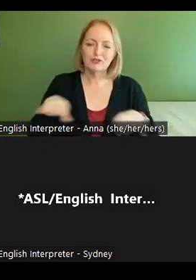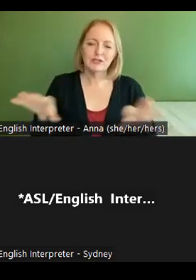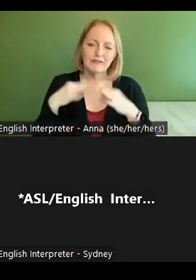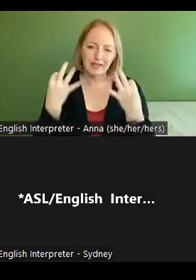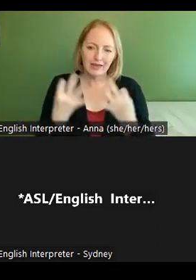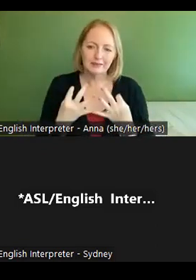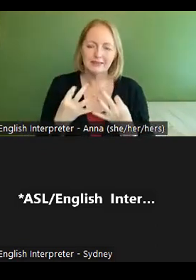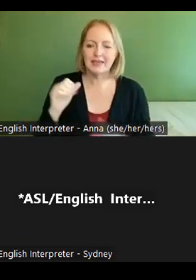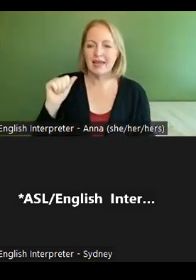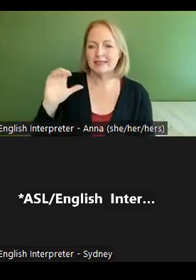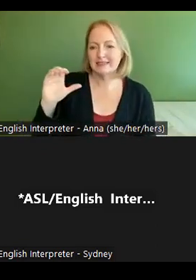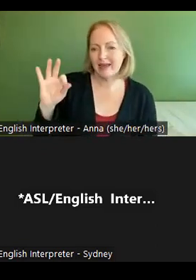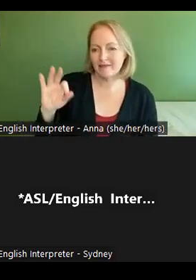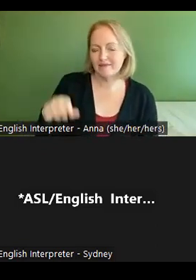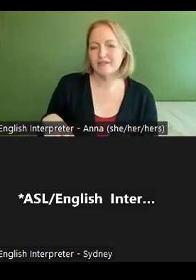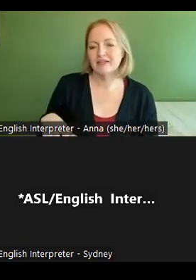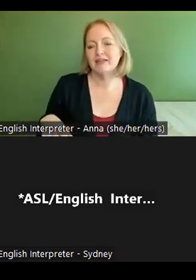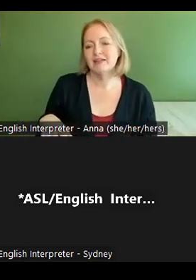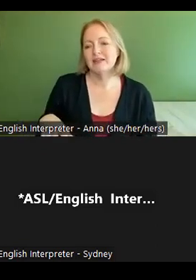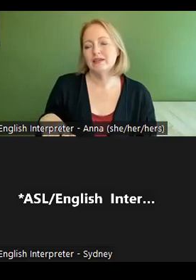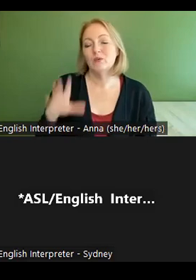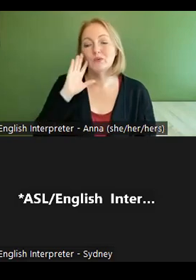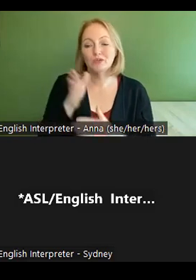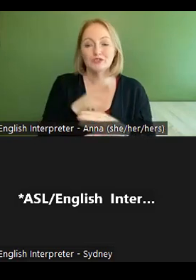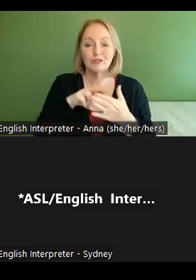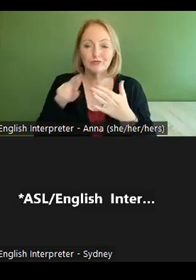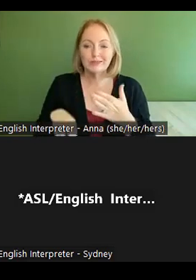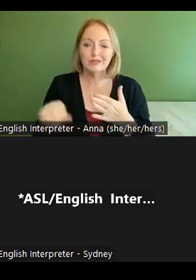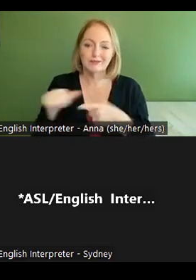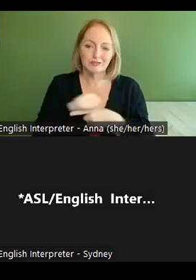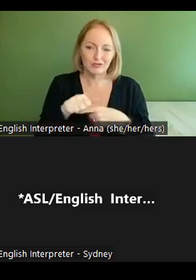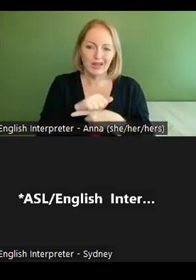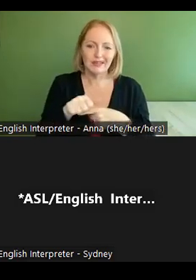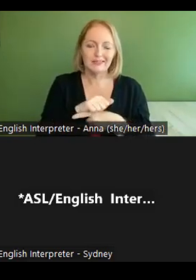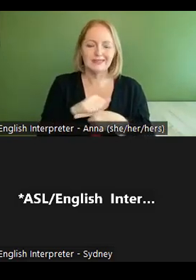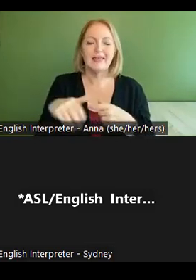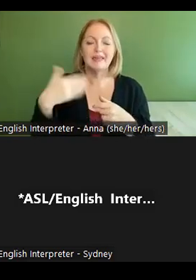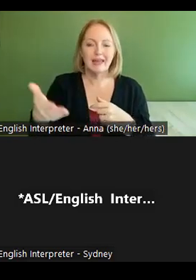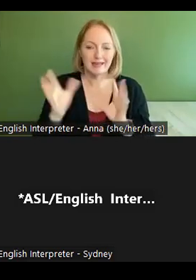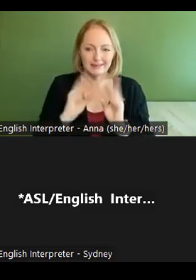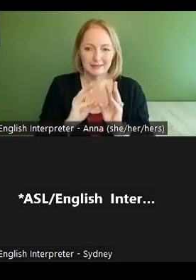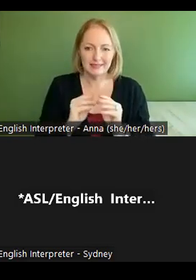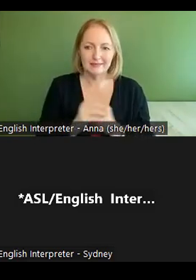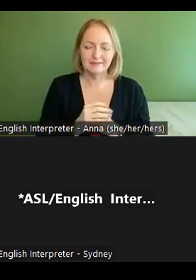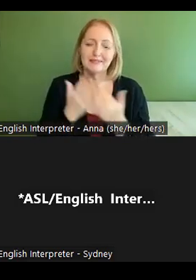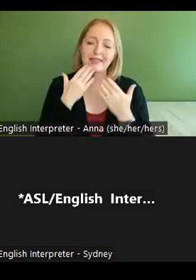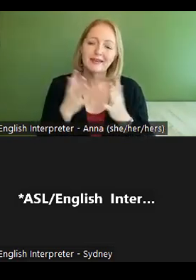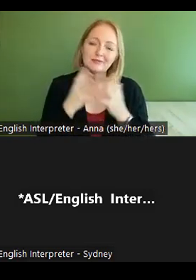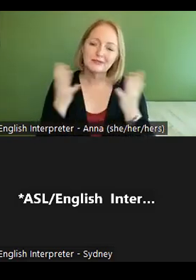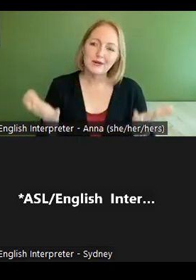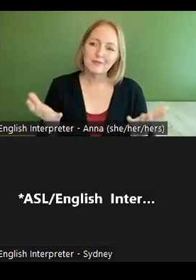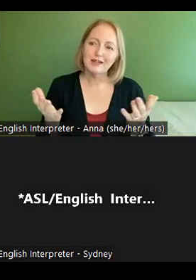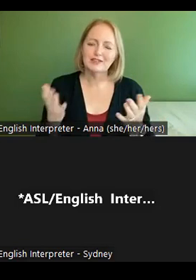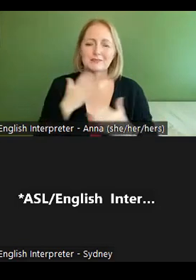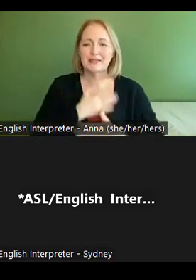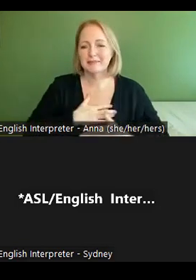Families, ACF. We will share the results of the trainings at our next meeting. Thank you so much. It's been